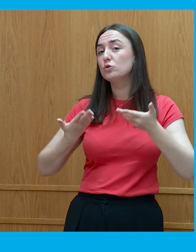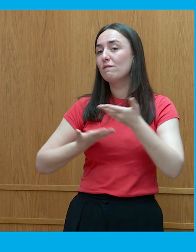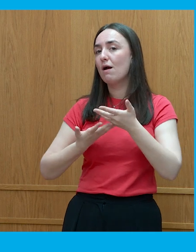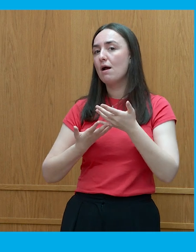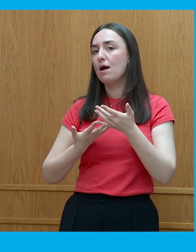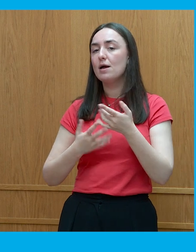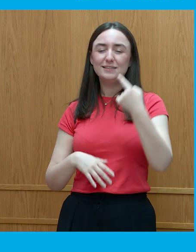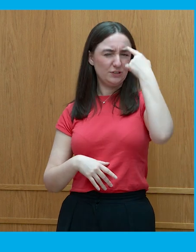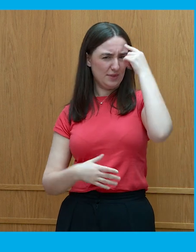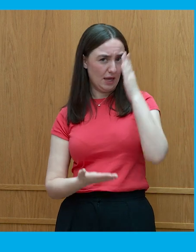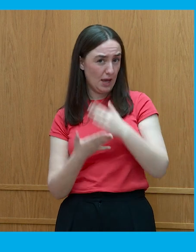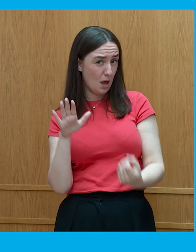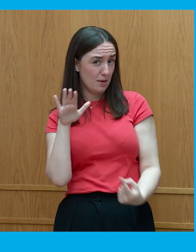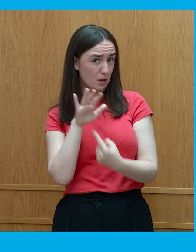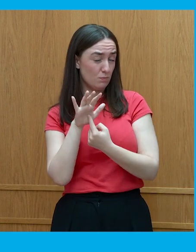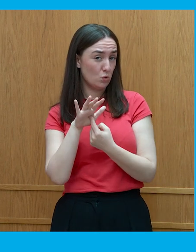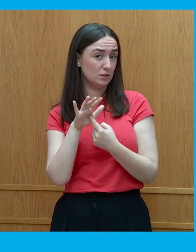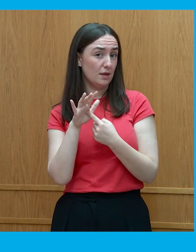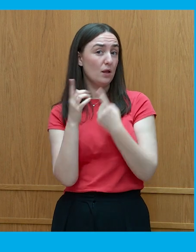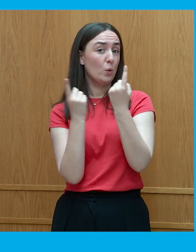How big of an issue is that?